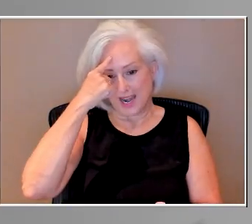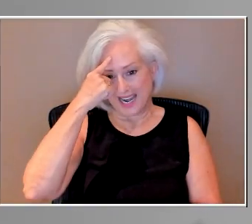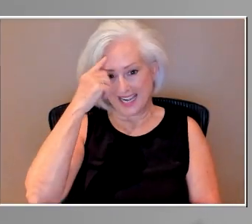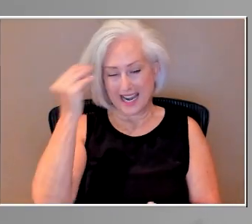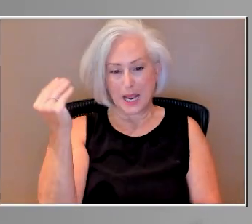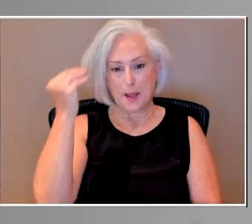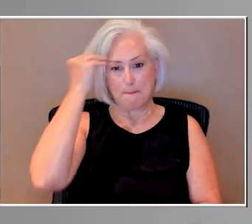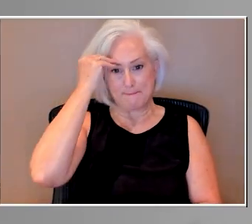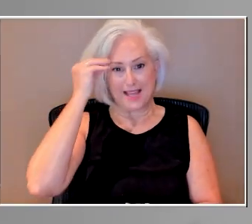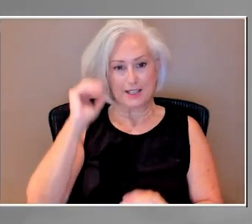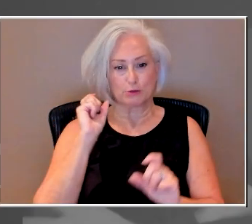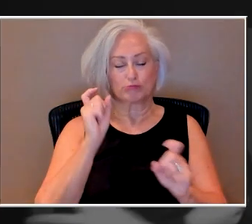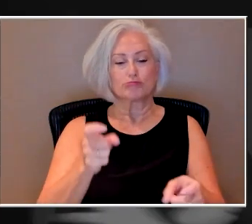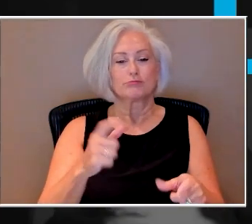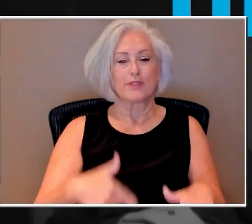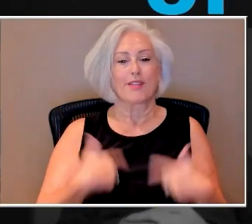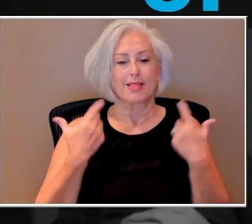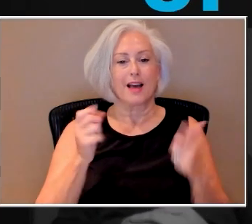a.m.